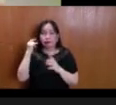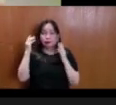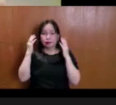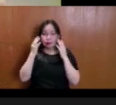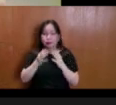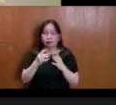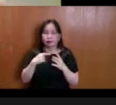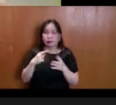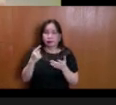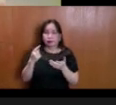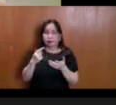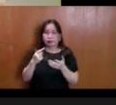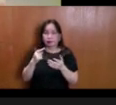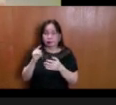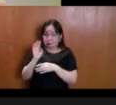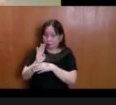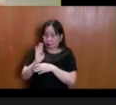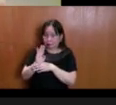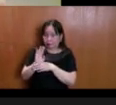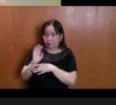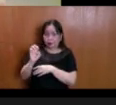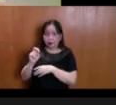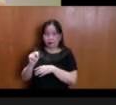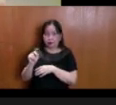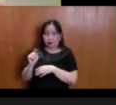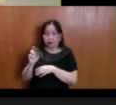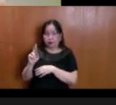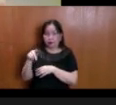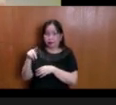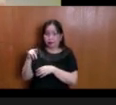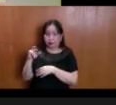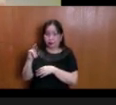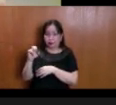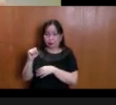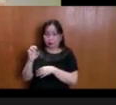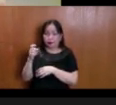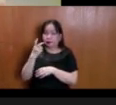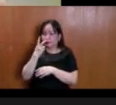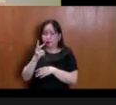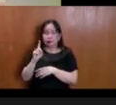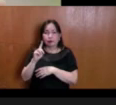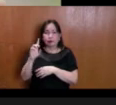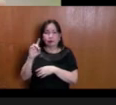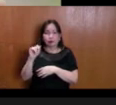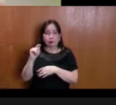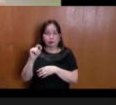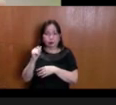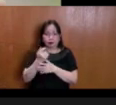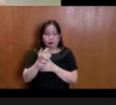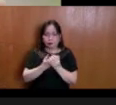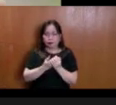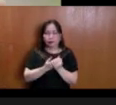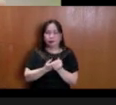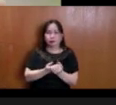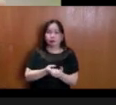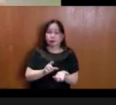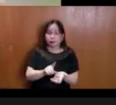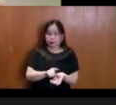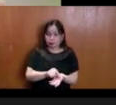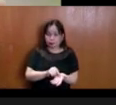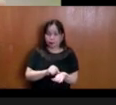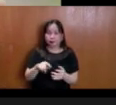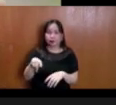on enterprises is because if you look at the data, most especially the recent, I think, publication of the Philippine Statistics